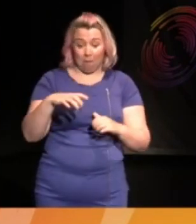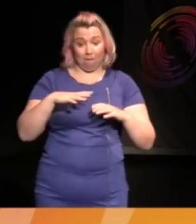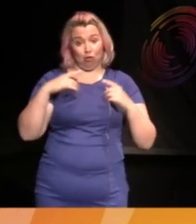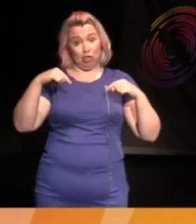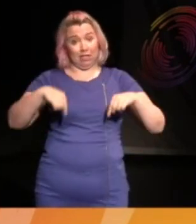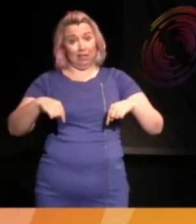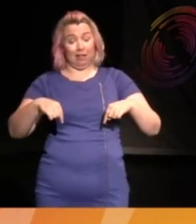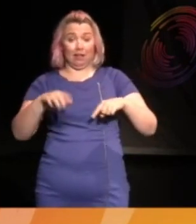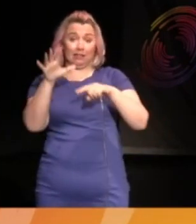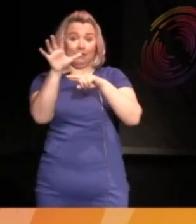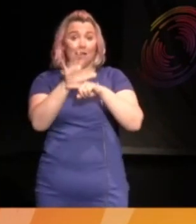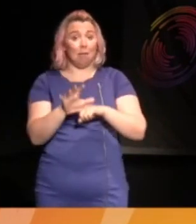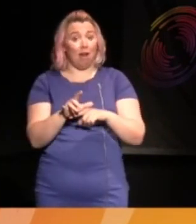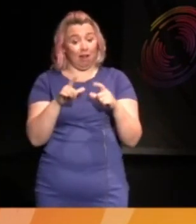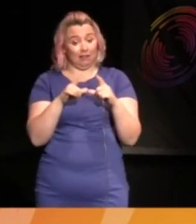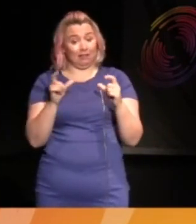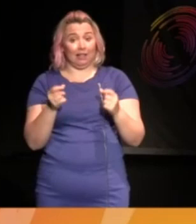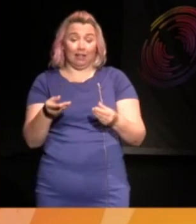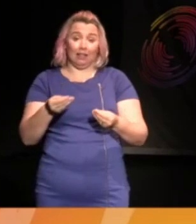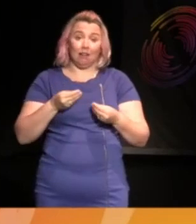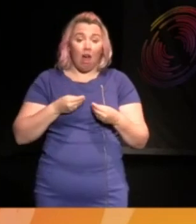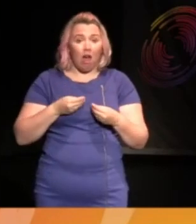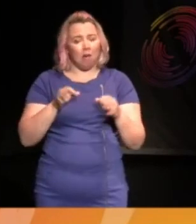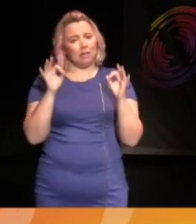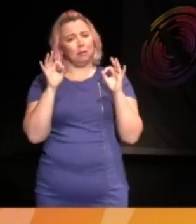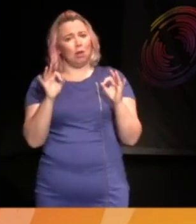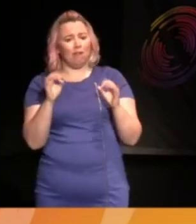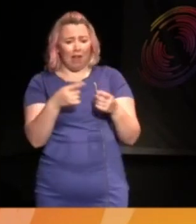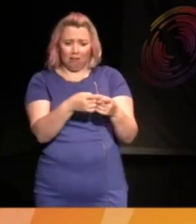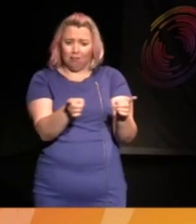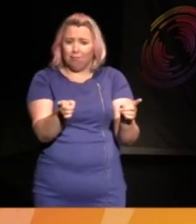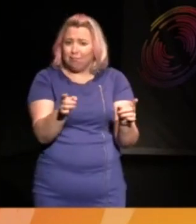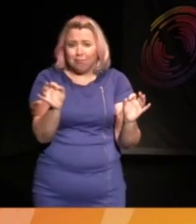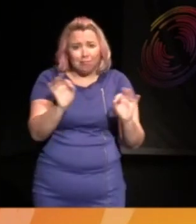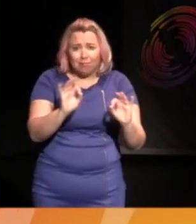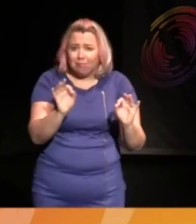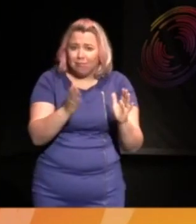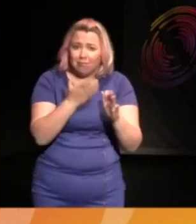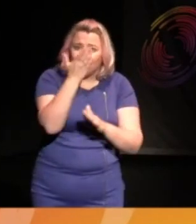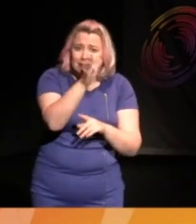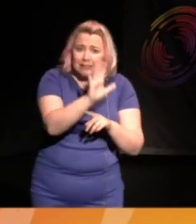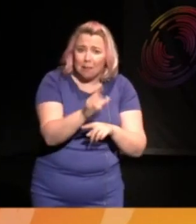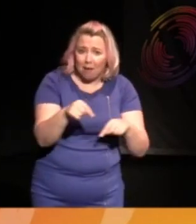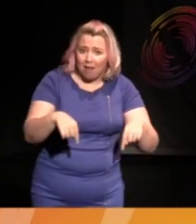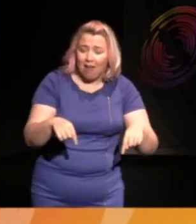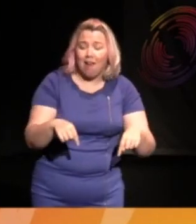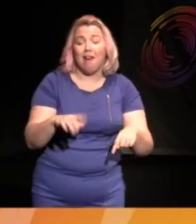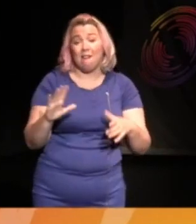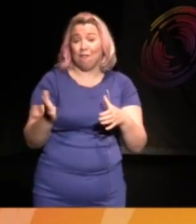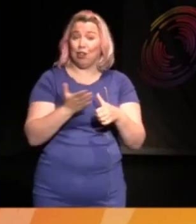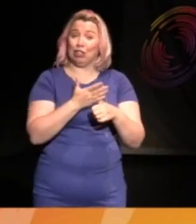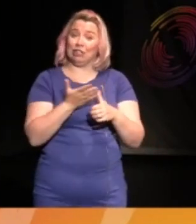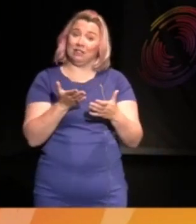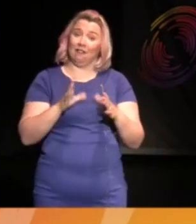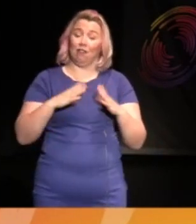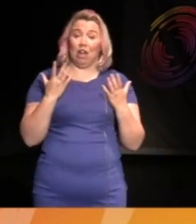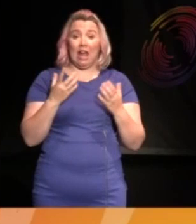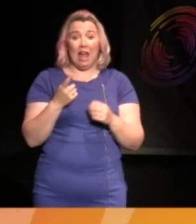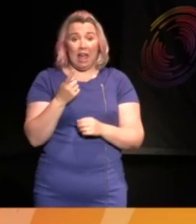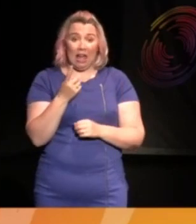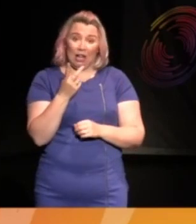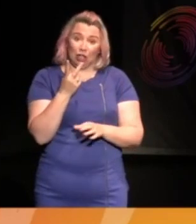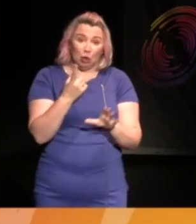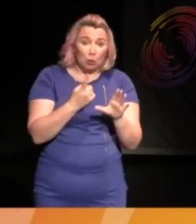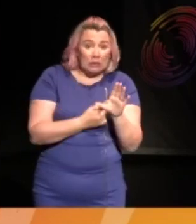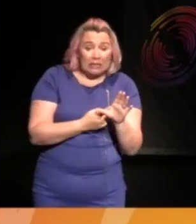has there. And I accessed that for some of the young people that I work with. And it didn't take 2 years to do that.